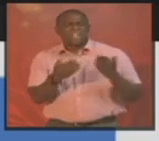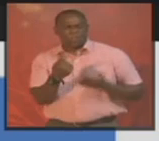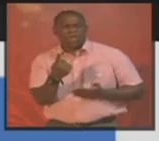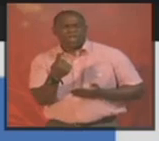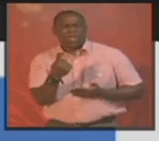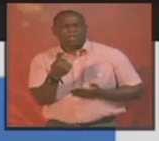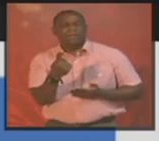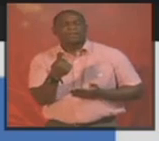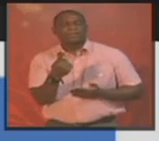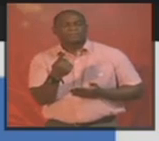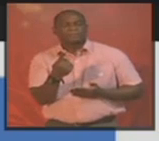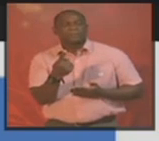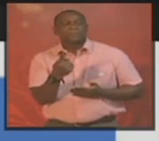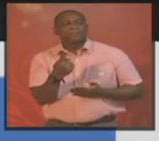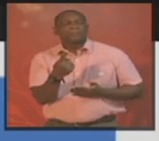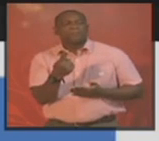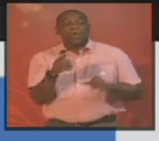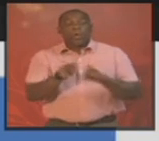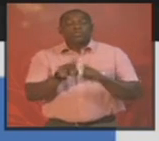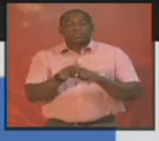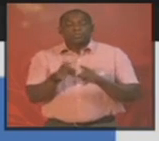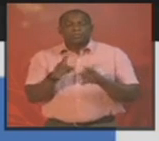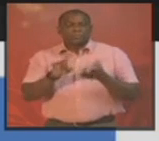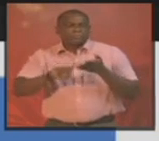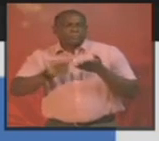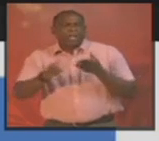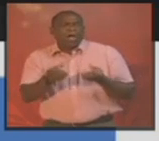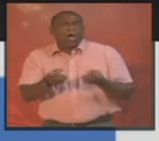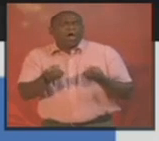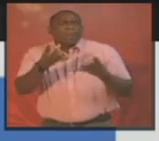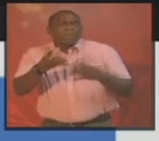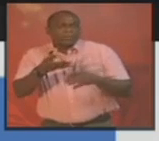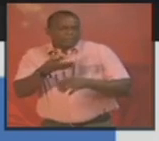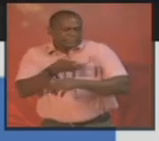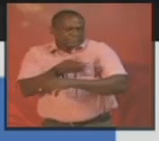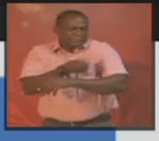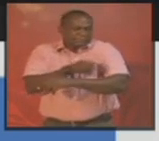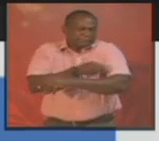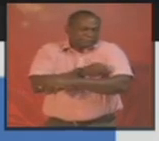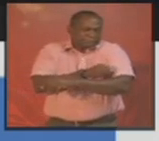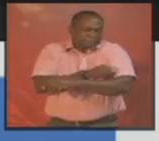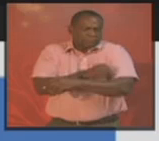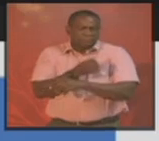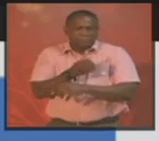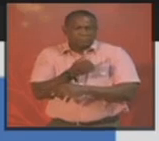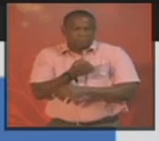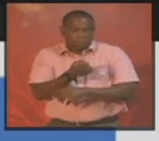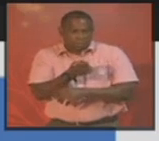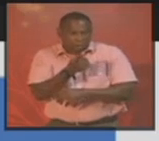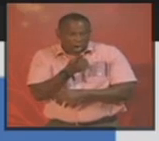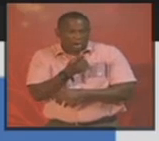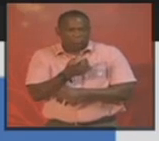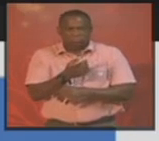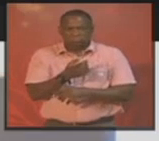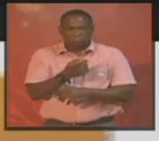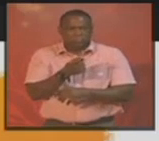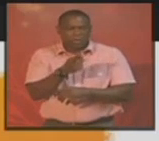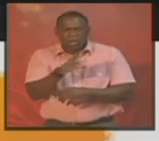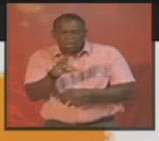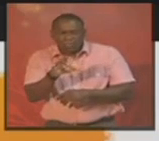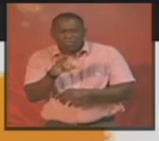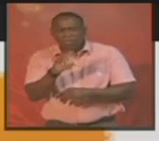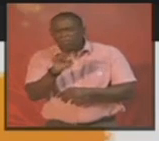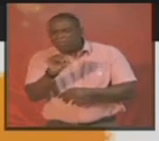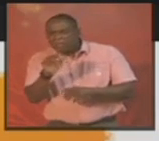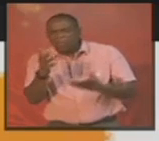of the vaccine is also being monitored to ensure that the best immune response is received. Once all